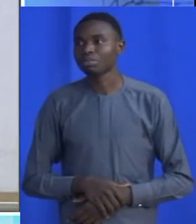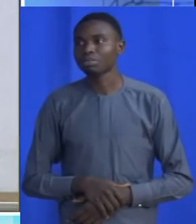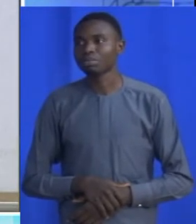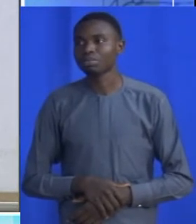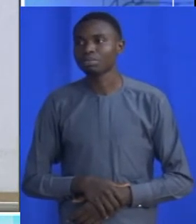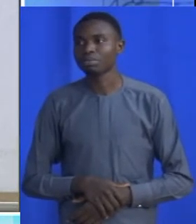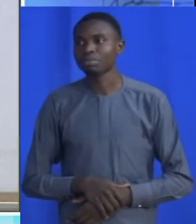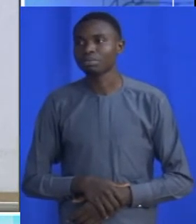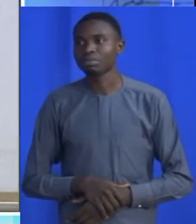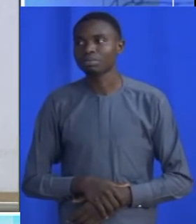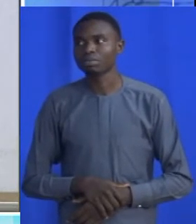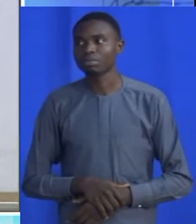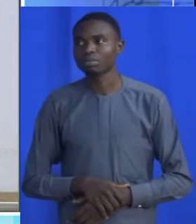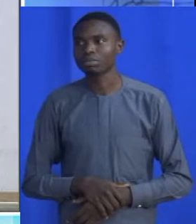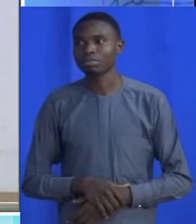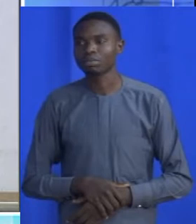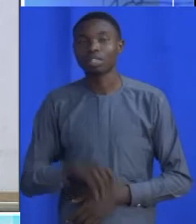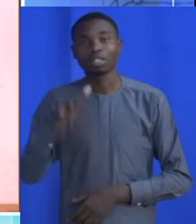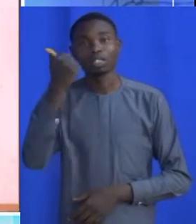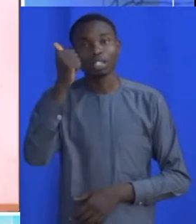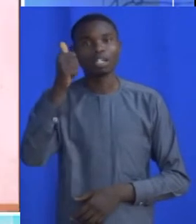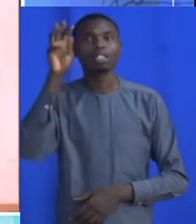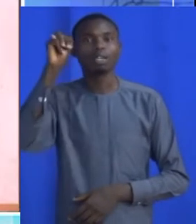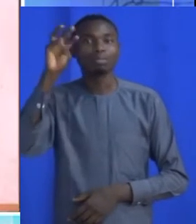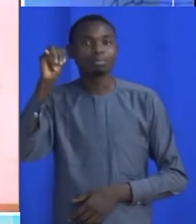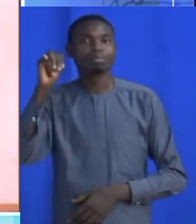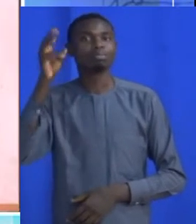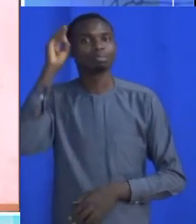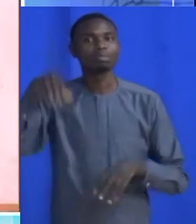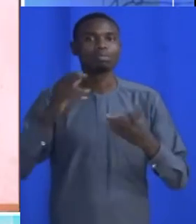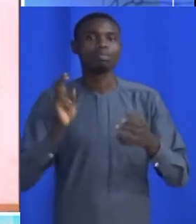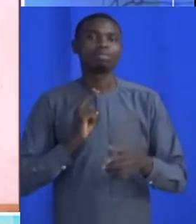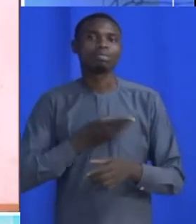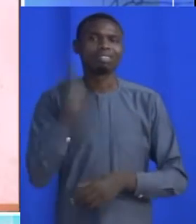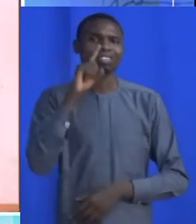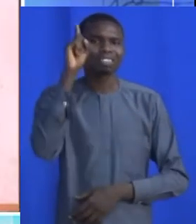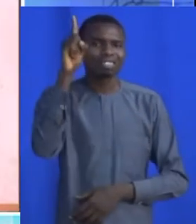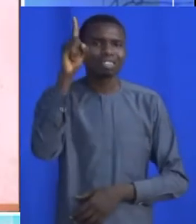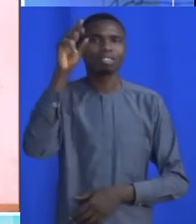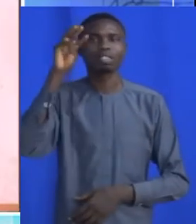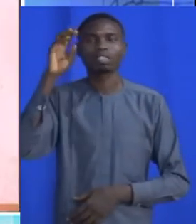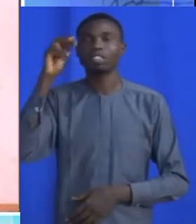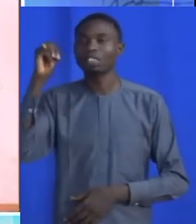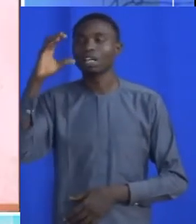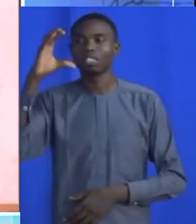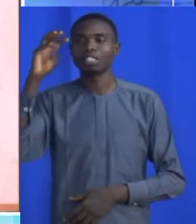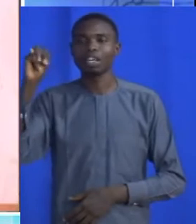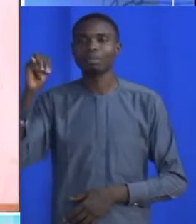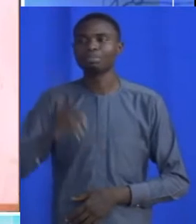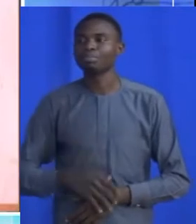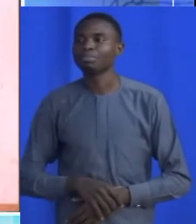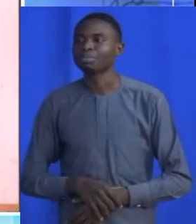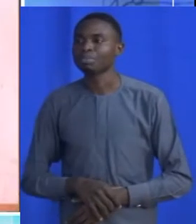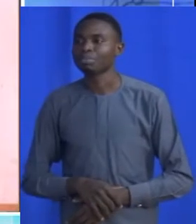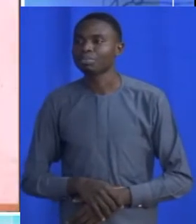Is there equality before the law? Are the citizens treated equally? Is the law obeyed by the powerful one or not? So they look at